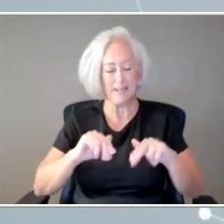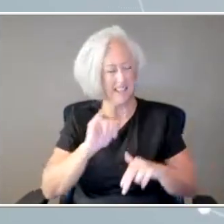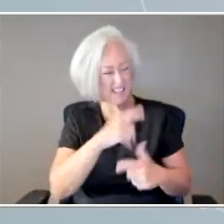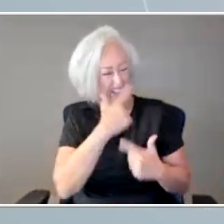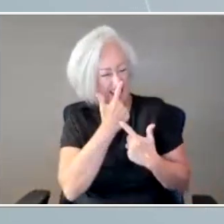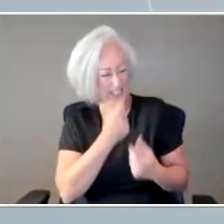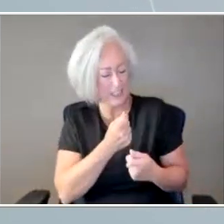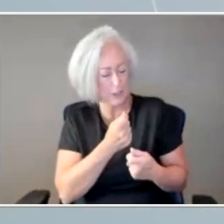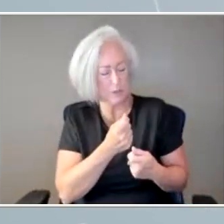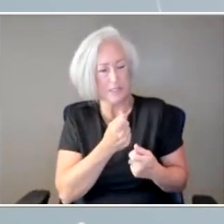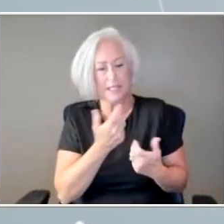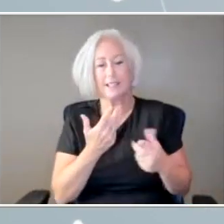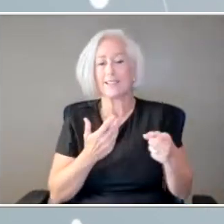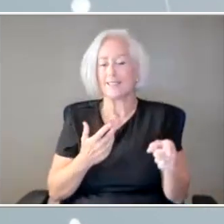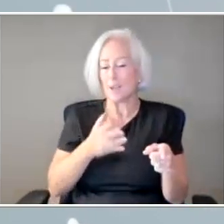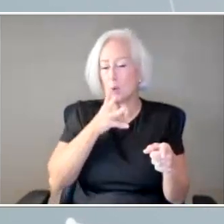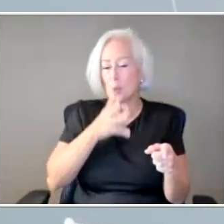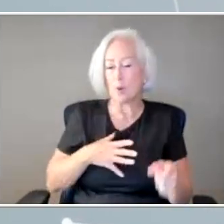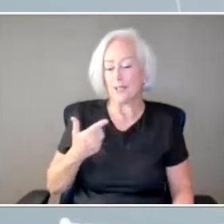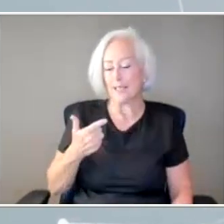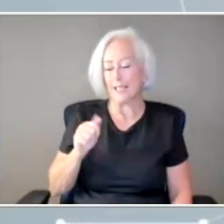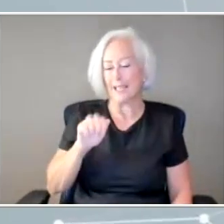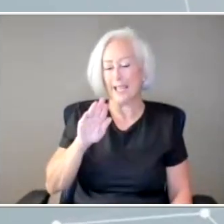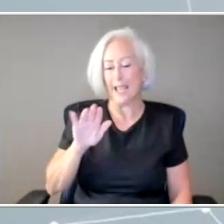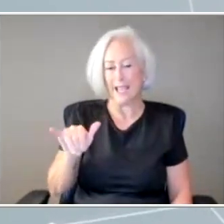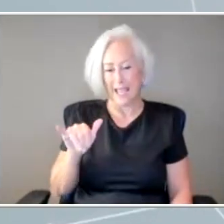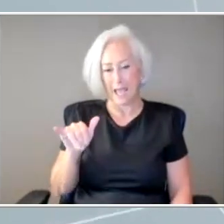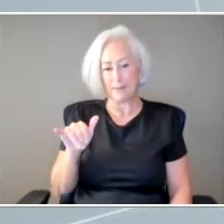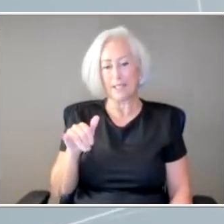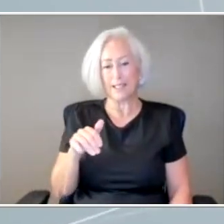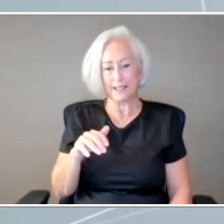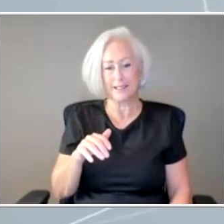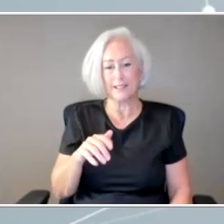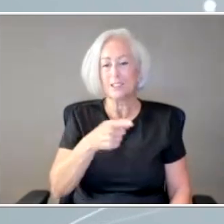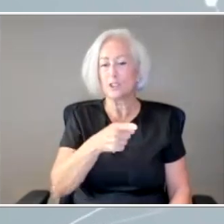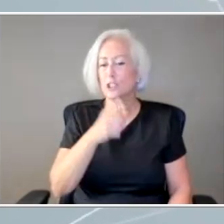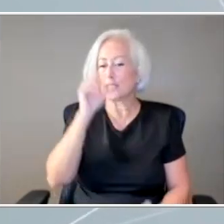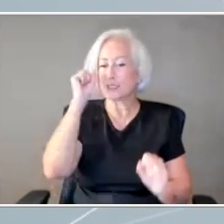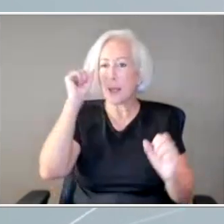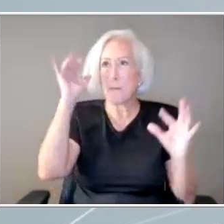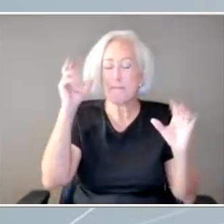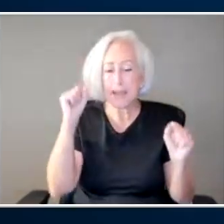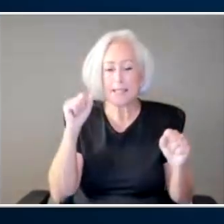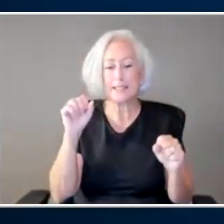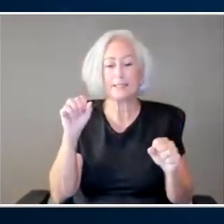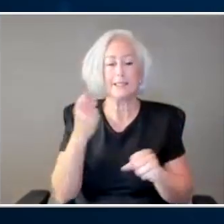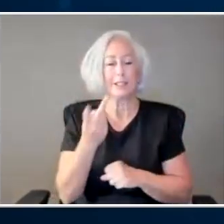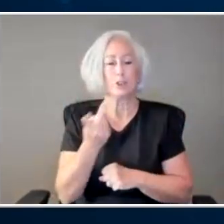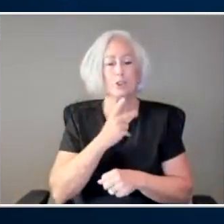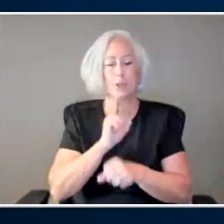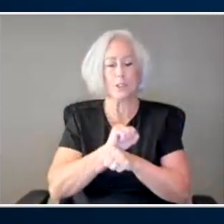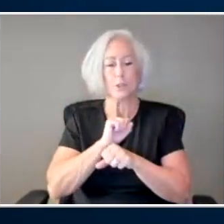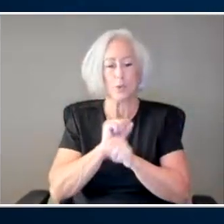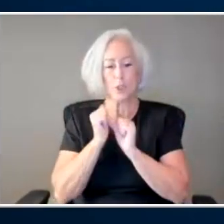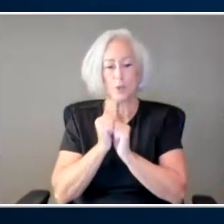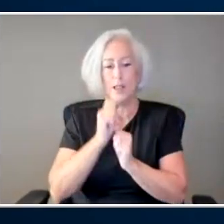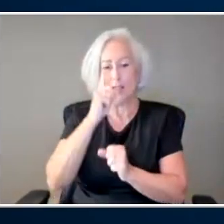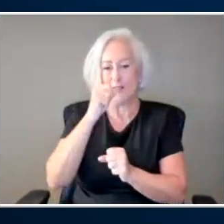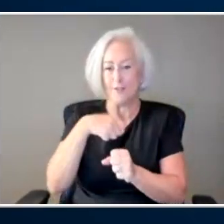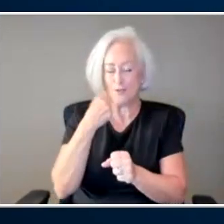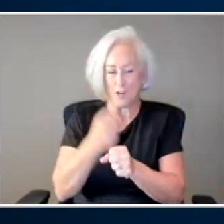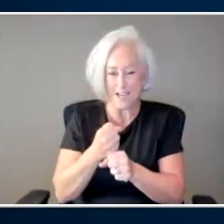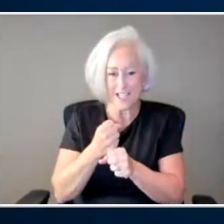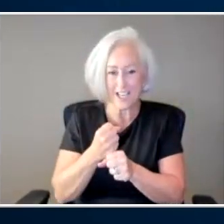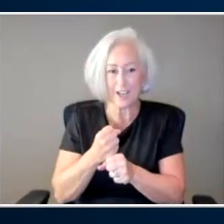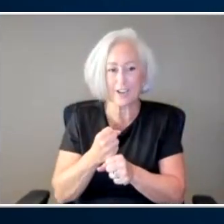that's Gabby. She was so amazing. I worked with her for about a year, and I mean, she got me